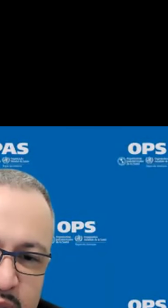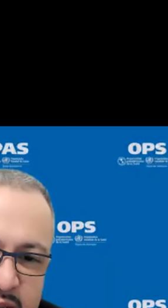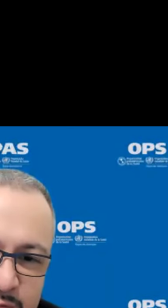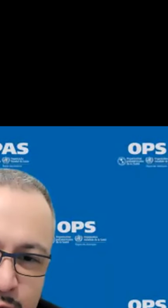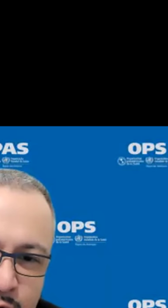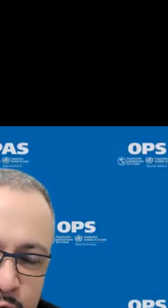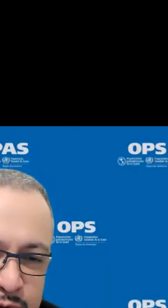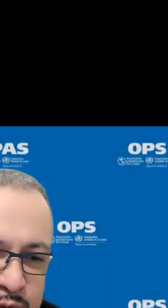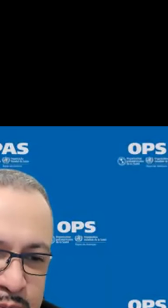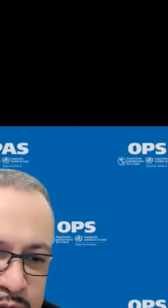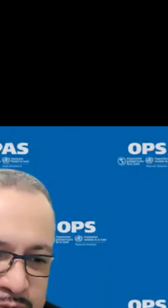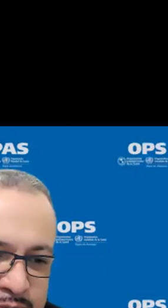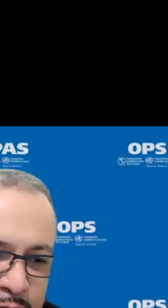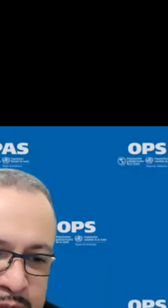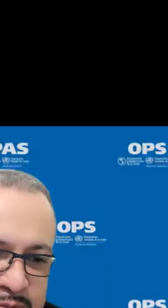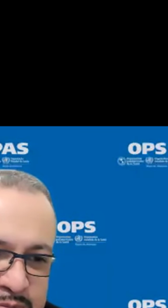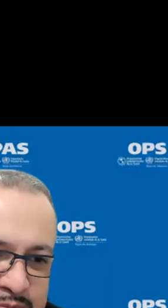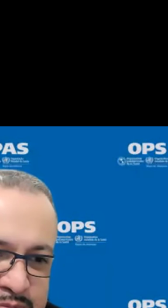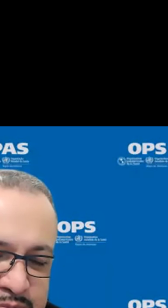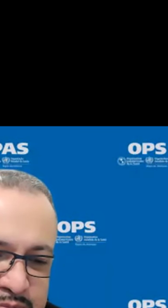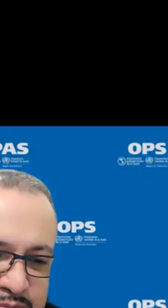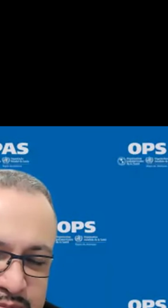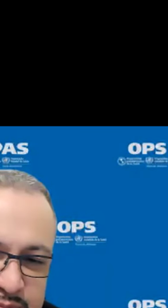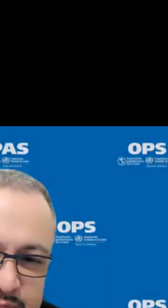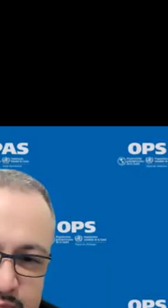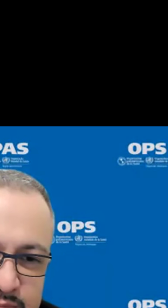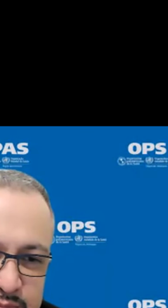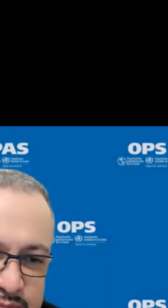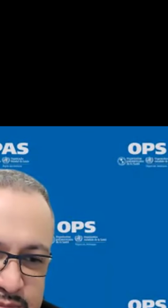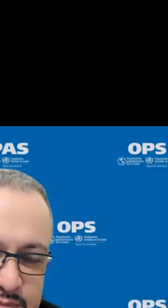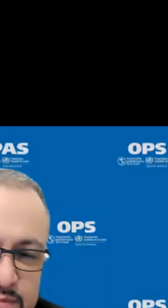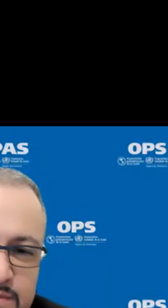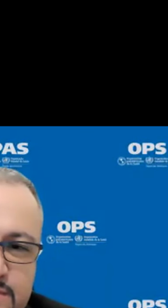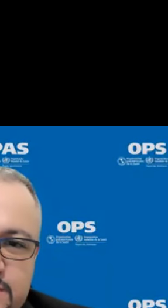you, Piedad, for all your support. Over.